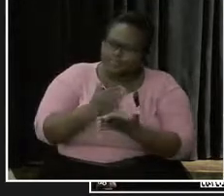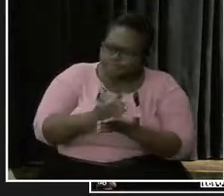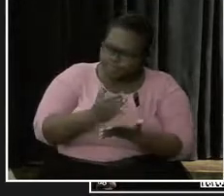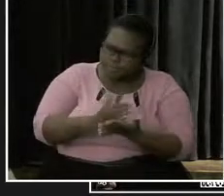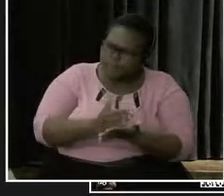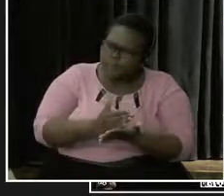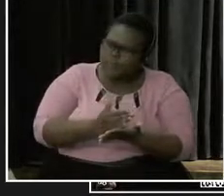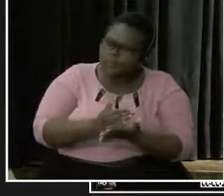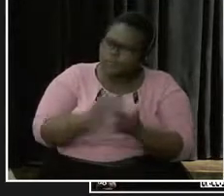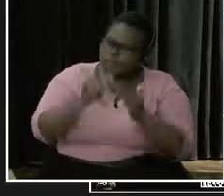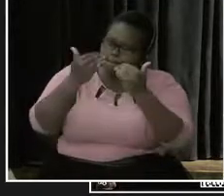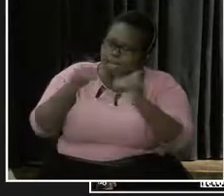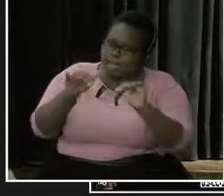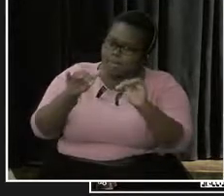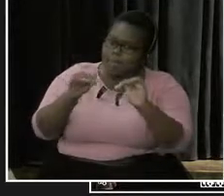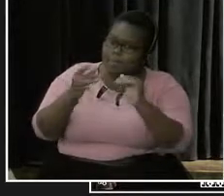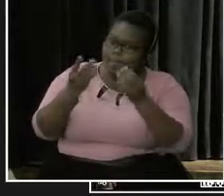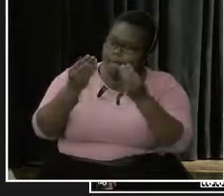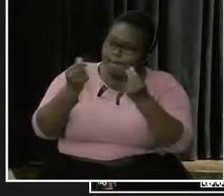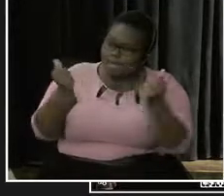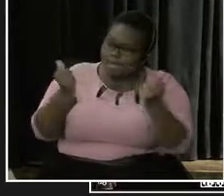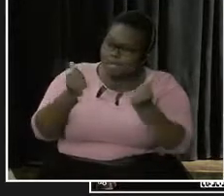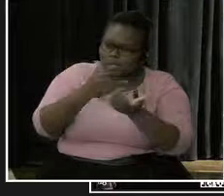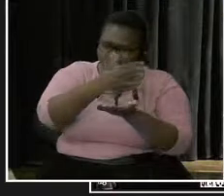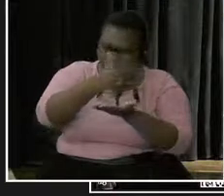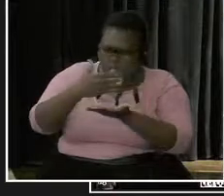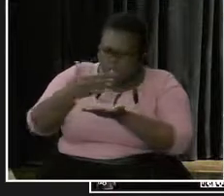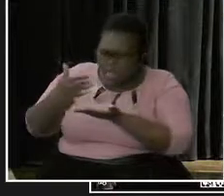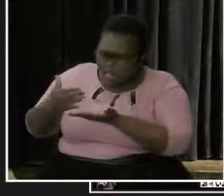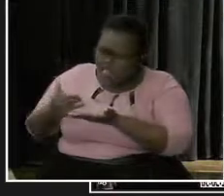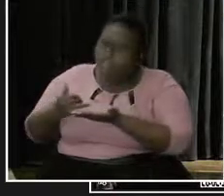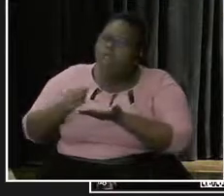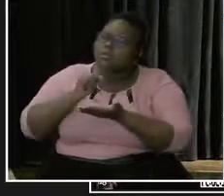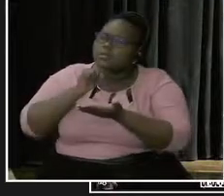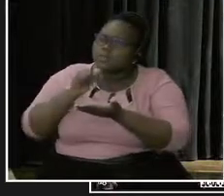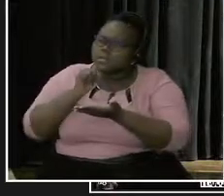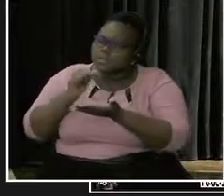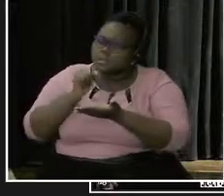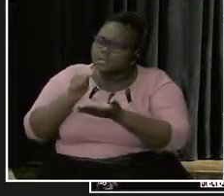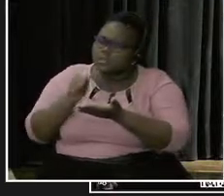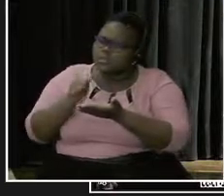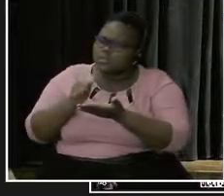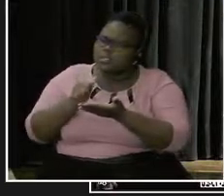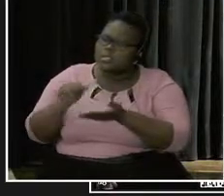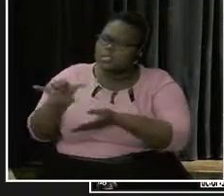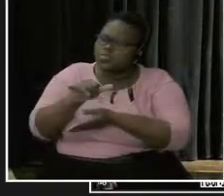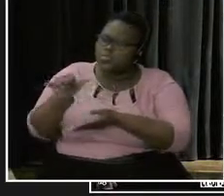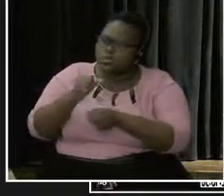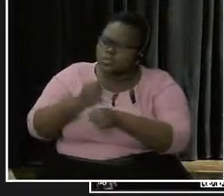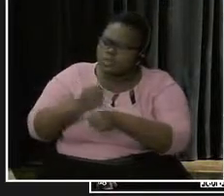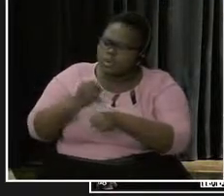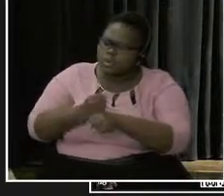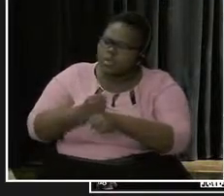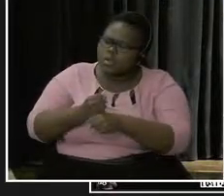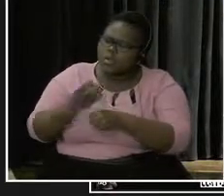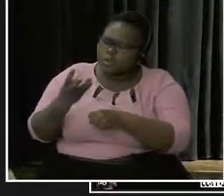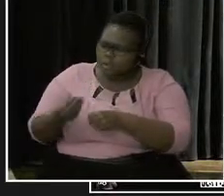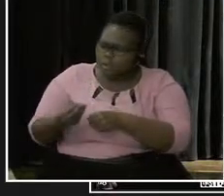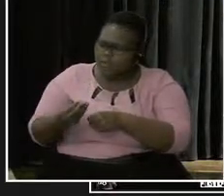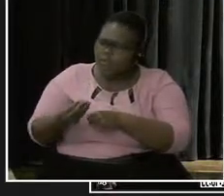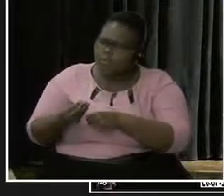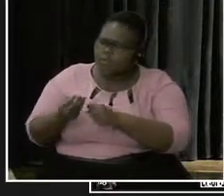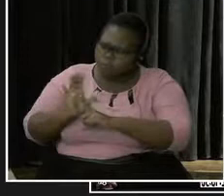the minimum money that is now being collected, that whatever procurement is done is enforced through supply chain